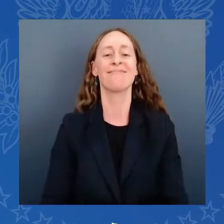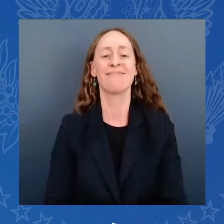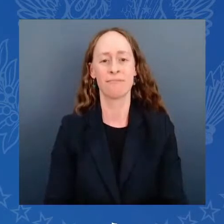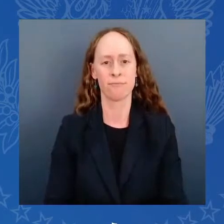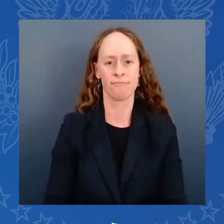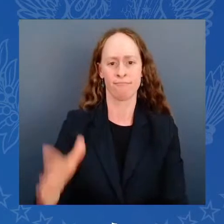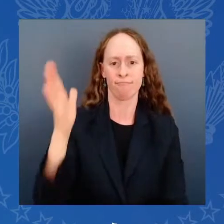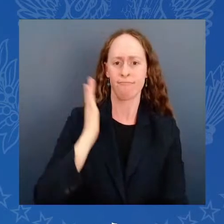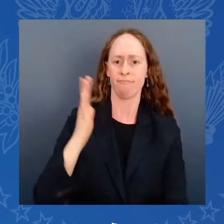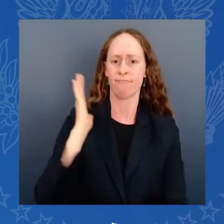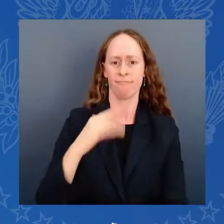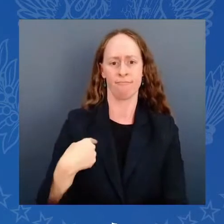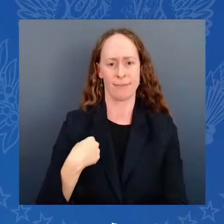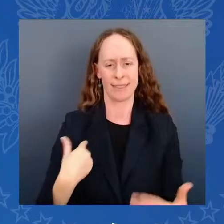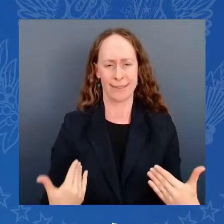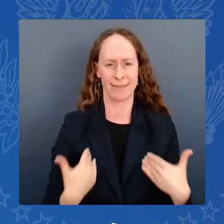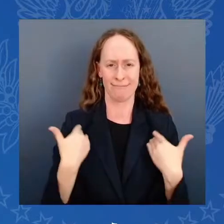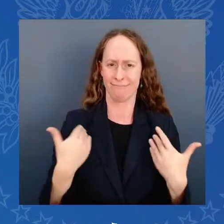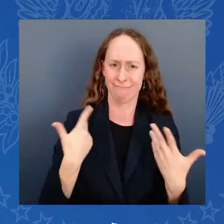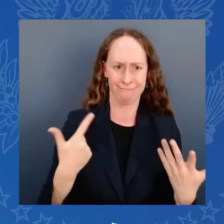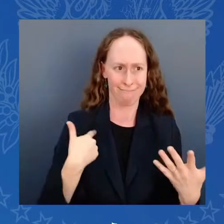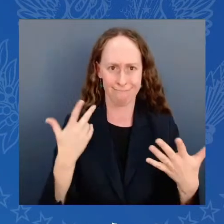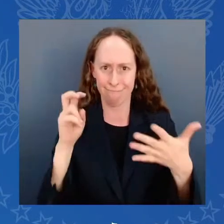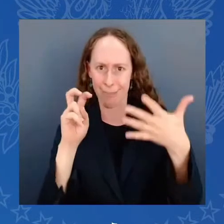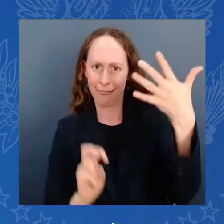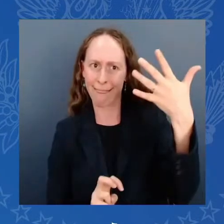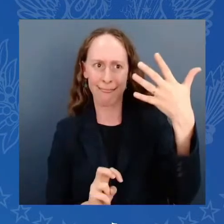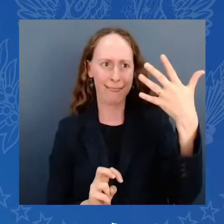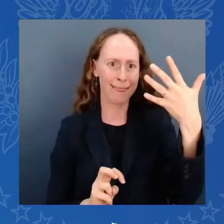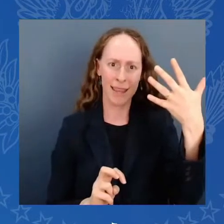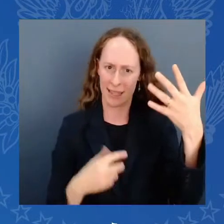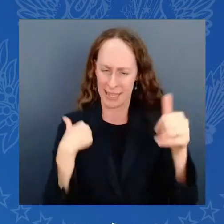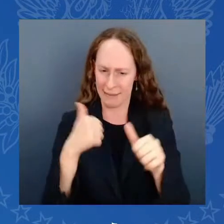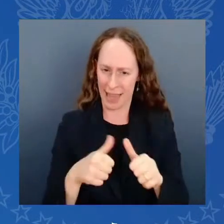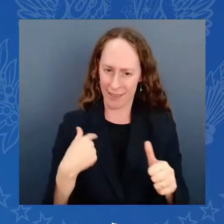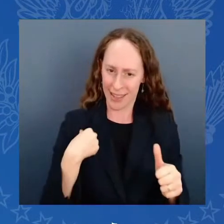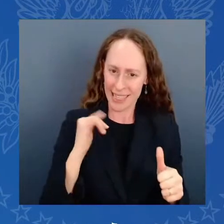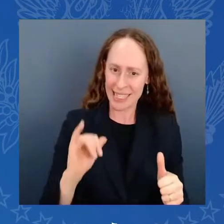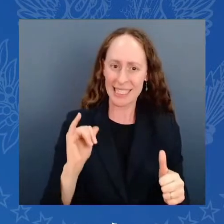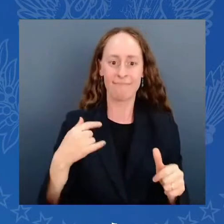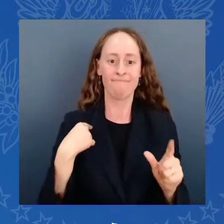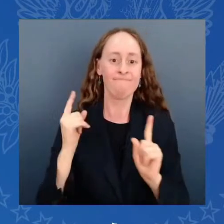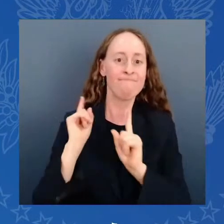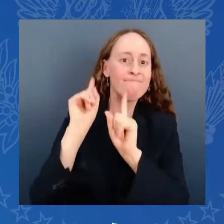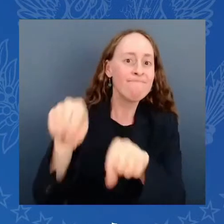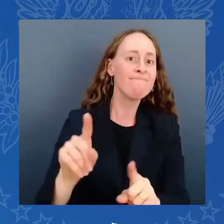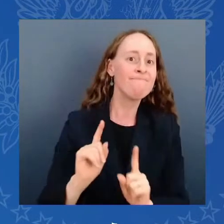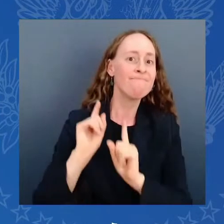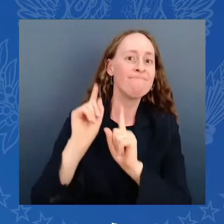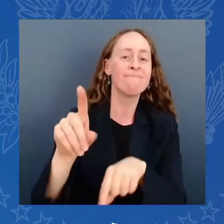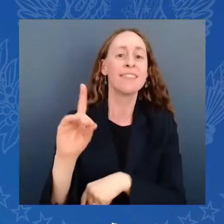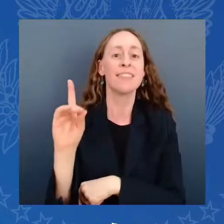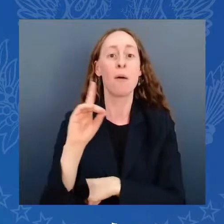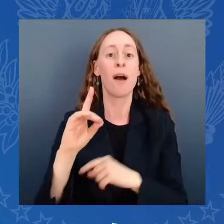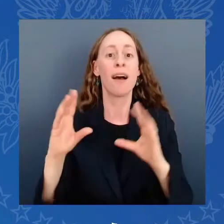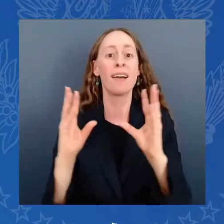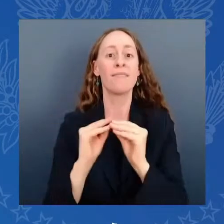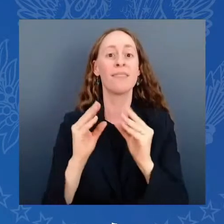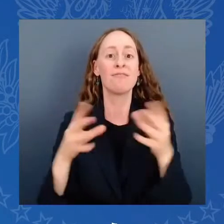And so I remember going down to the Democratic convention off year in Dover,